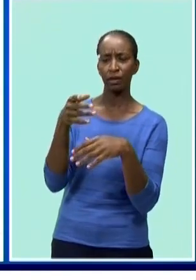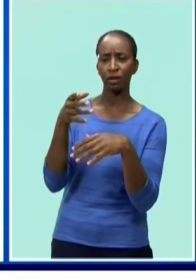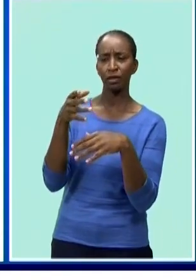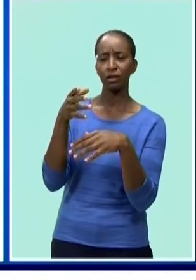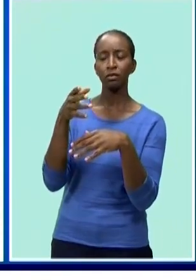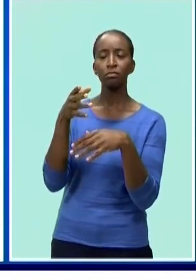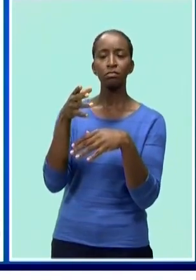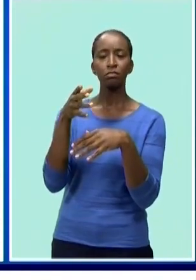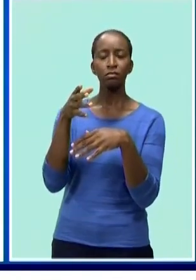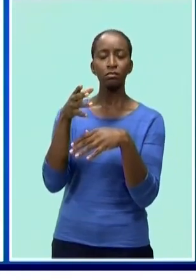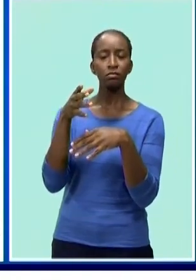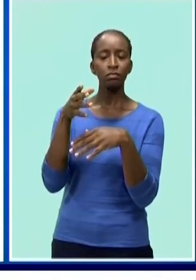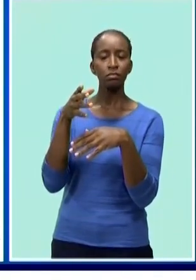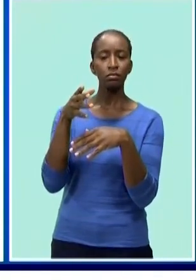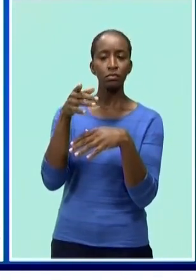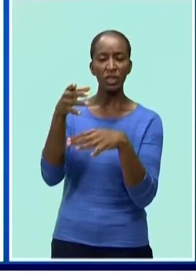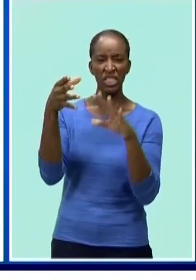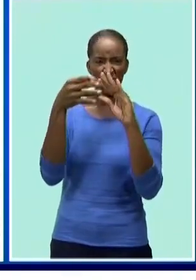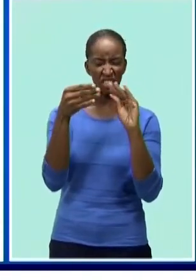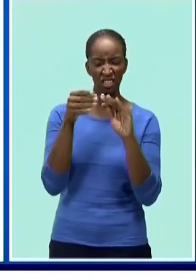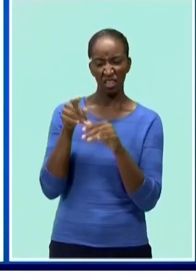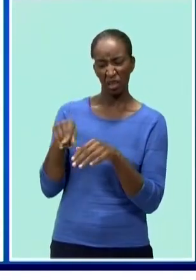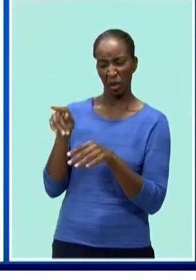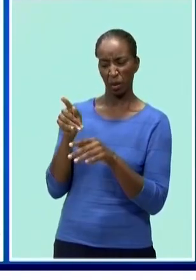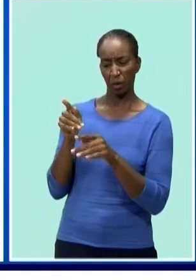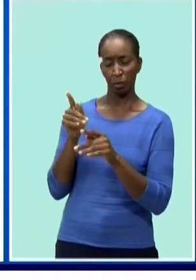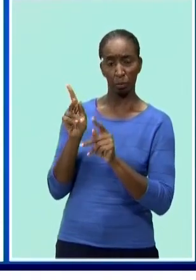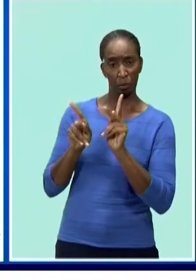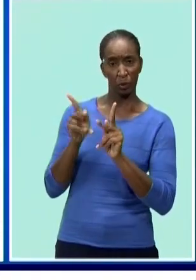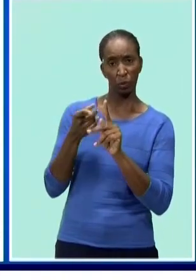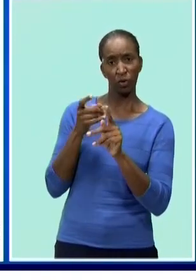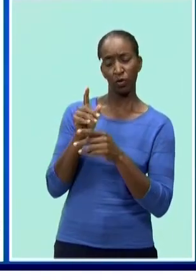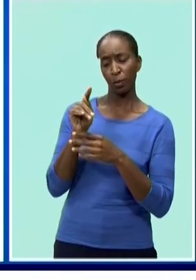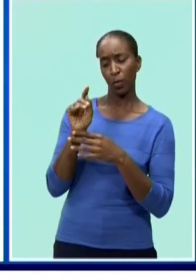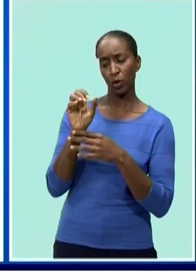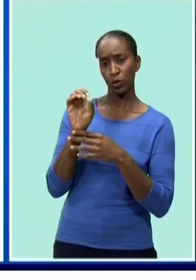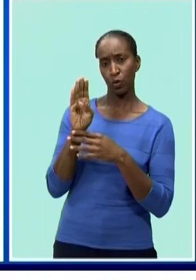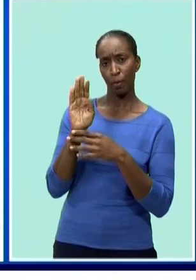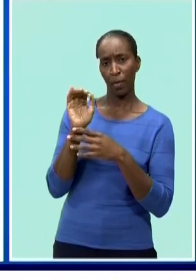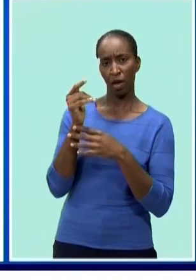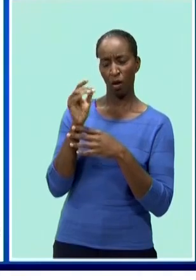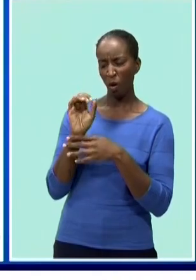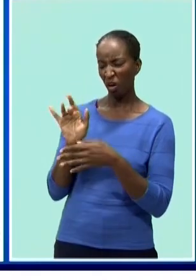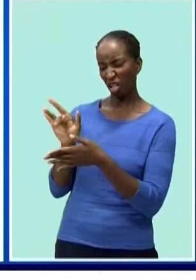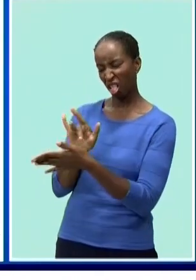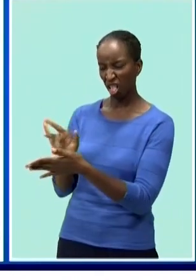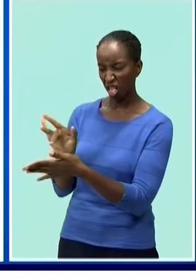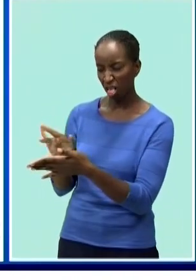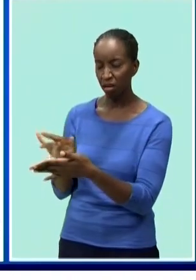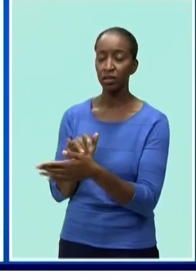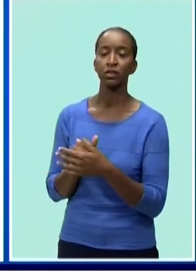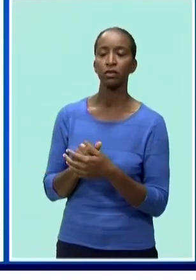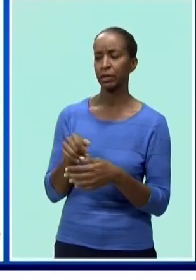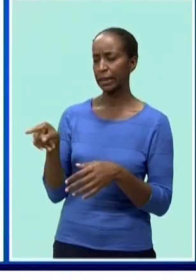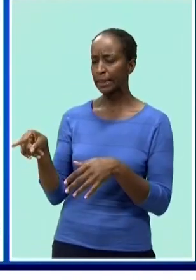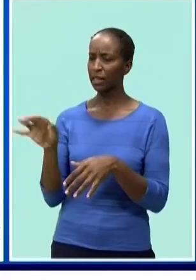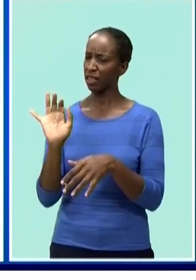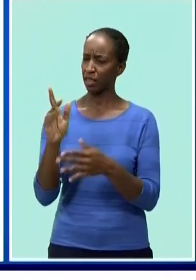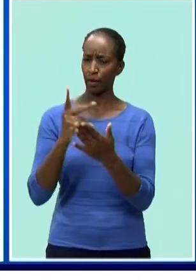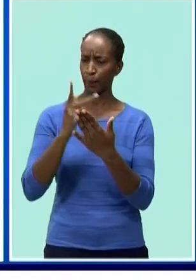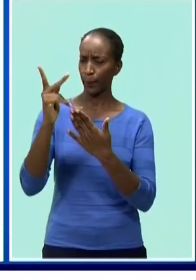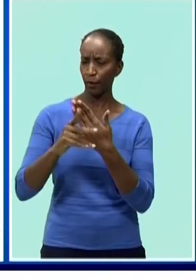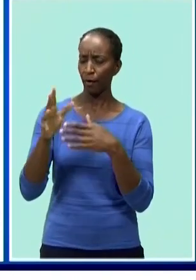Sat Maraj made derogatory comments about Tobagonians. If it is that the Publishing Association, they have a policy, and